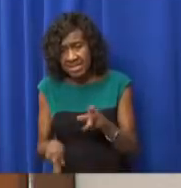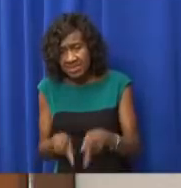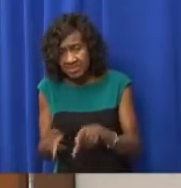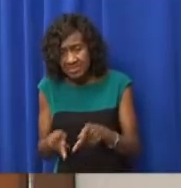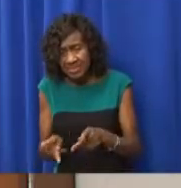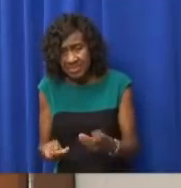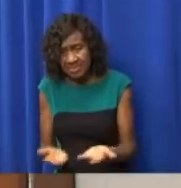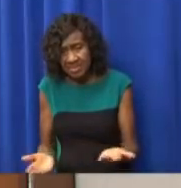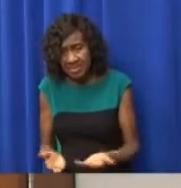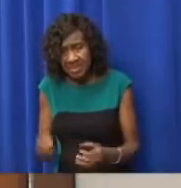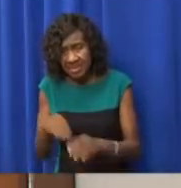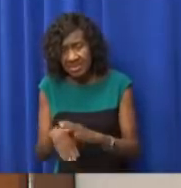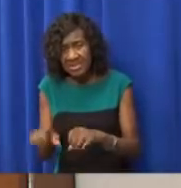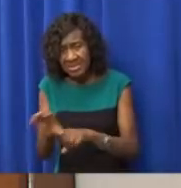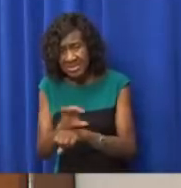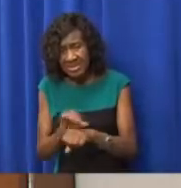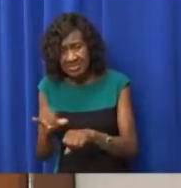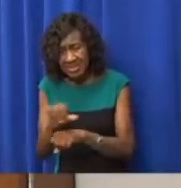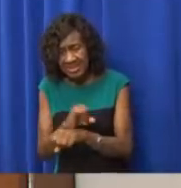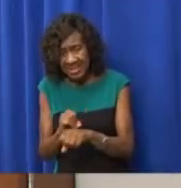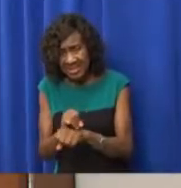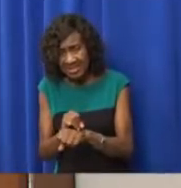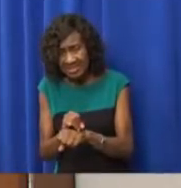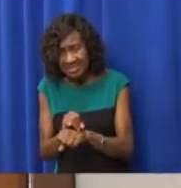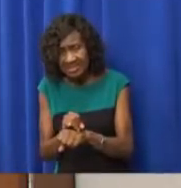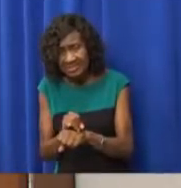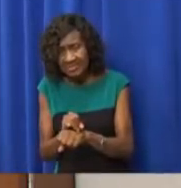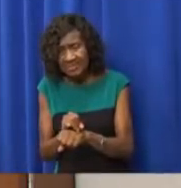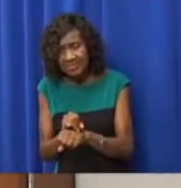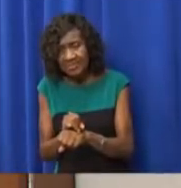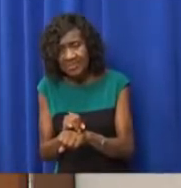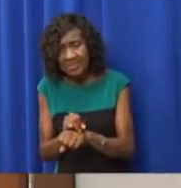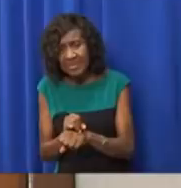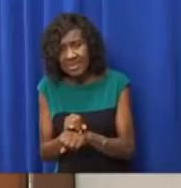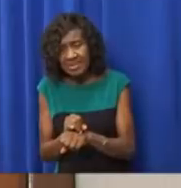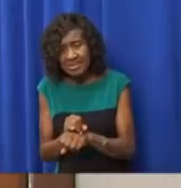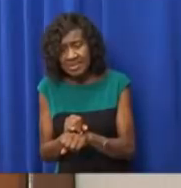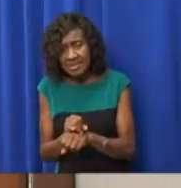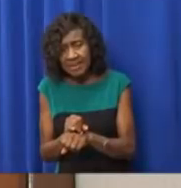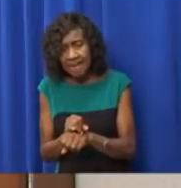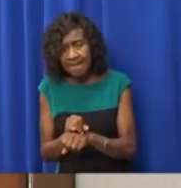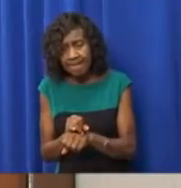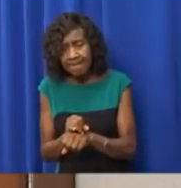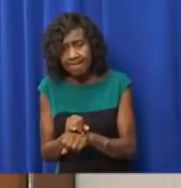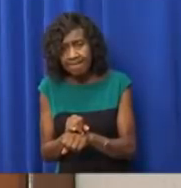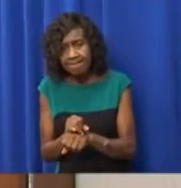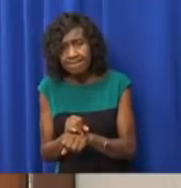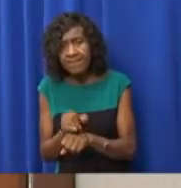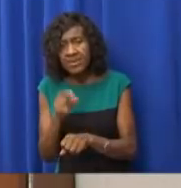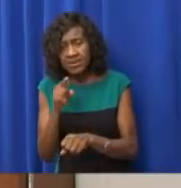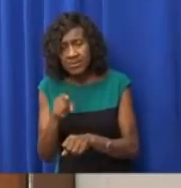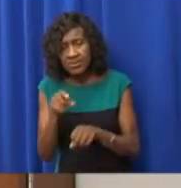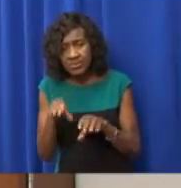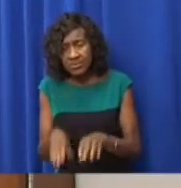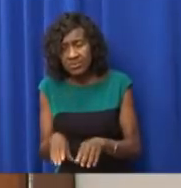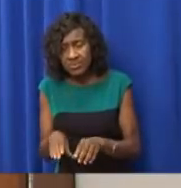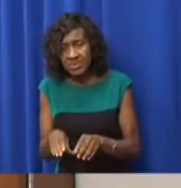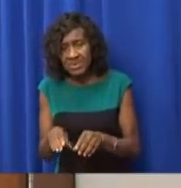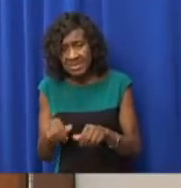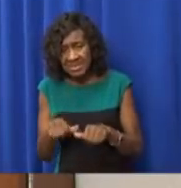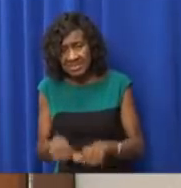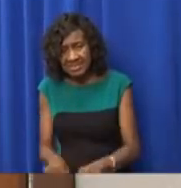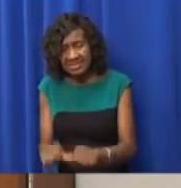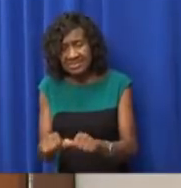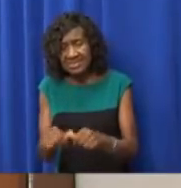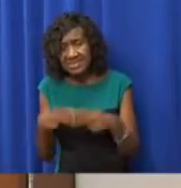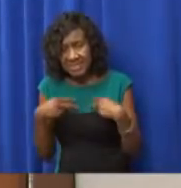last 4 weeks or so, even though their count is quite low, at that same count, it has been demonstrated you can still grow viruses from them.